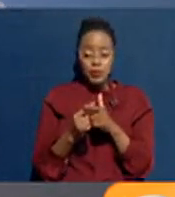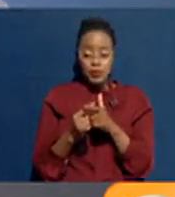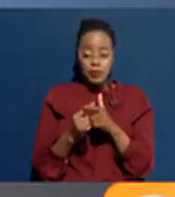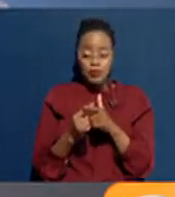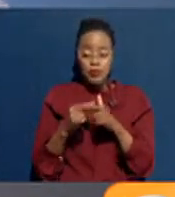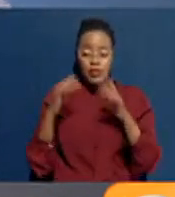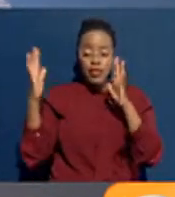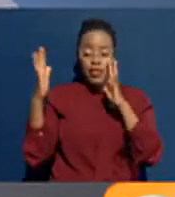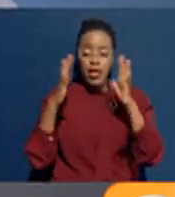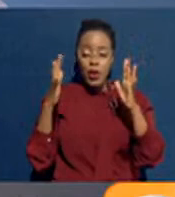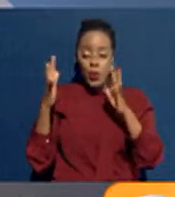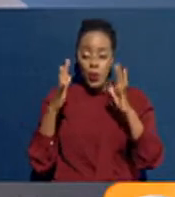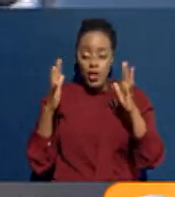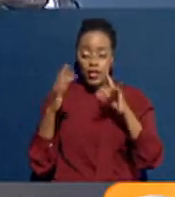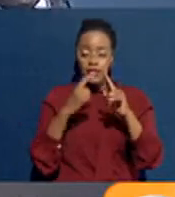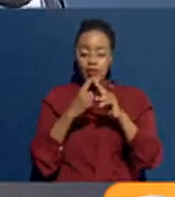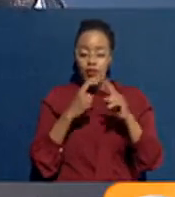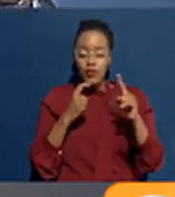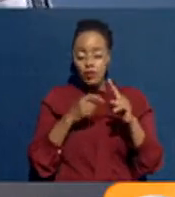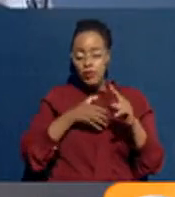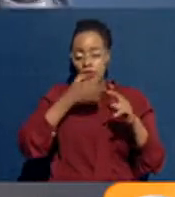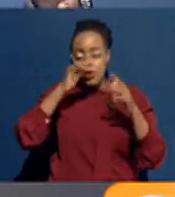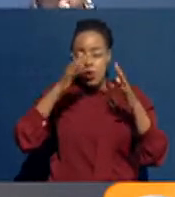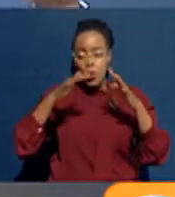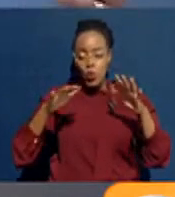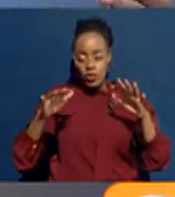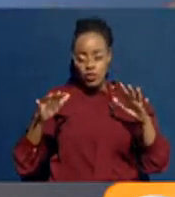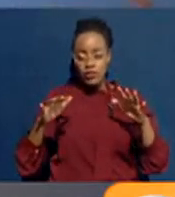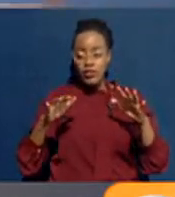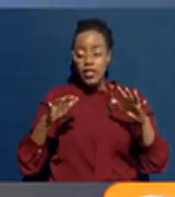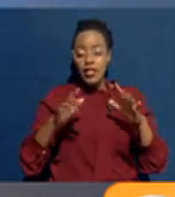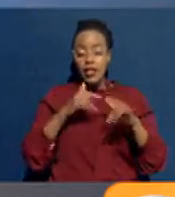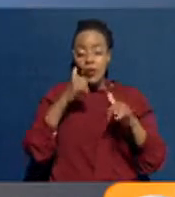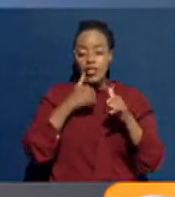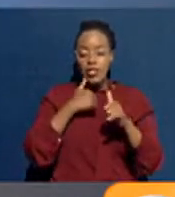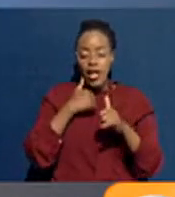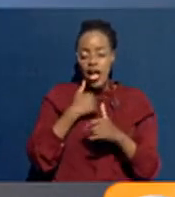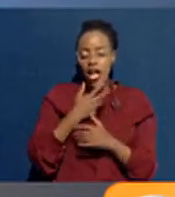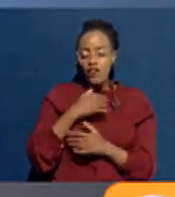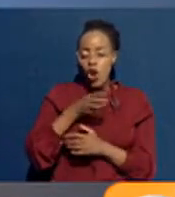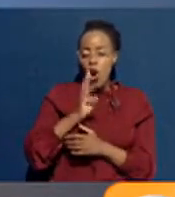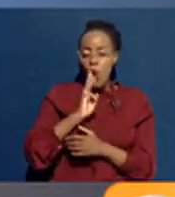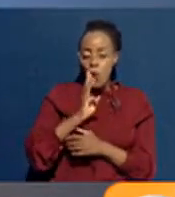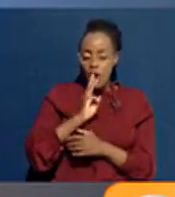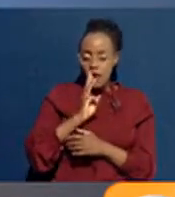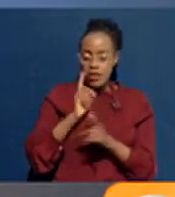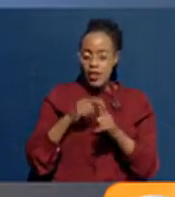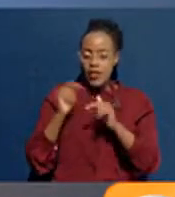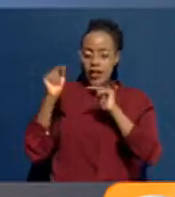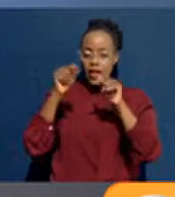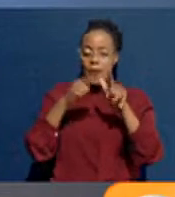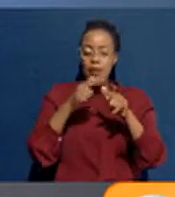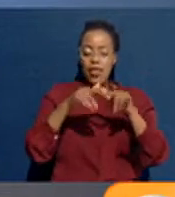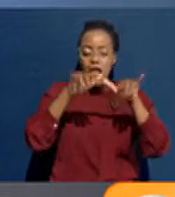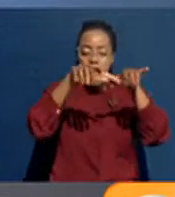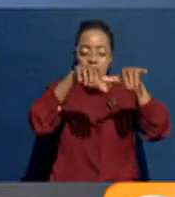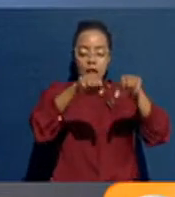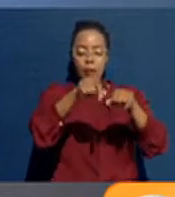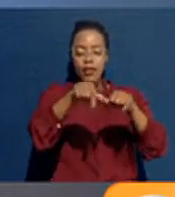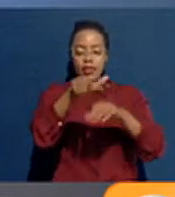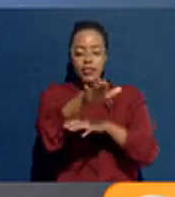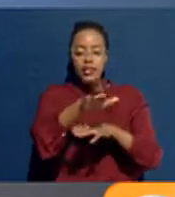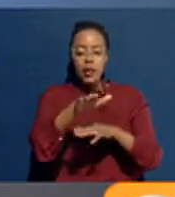the winds from the oceans are moist. They will come and occupy that space.